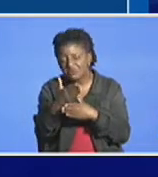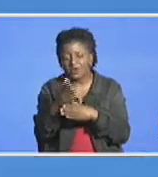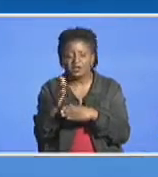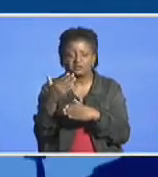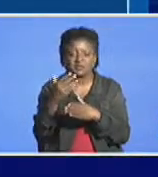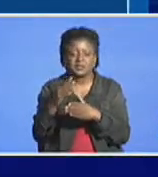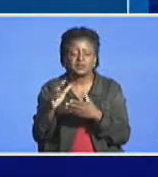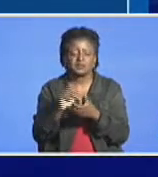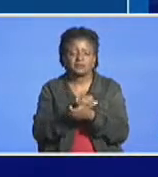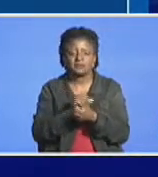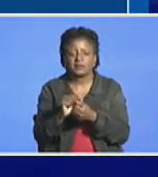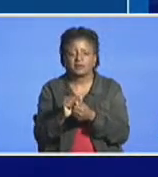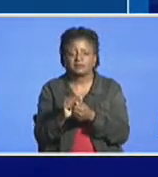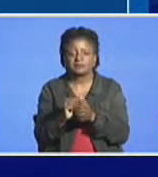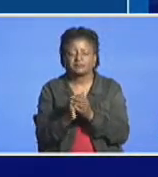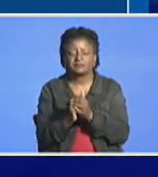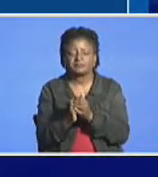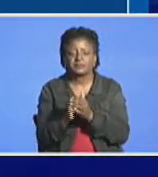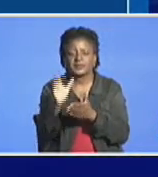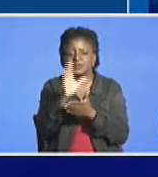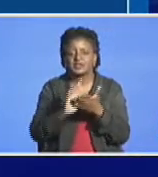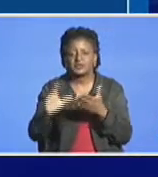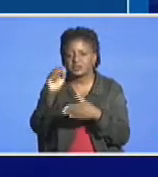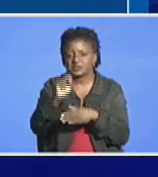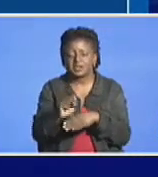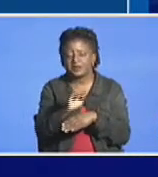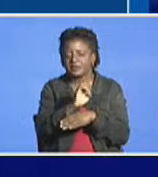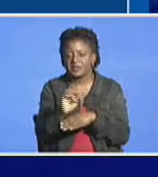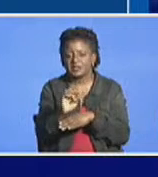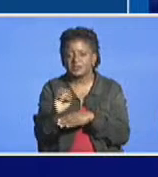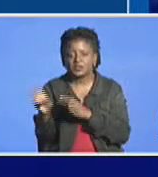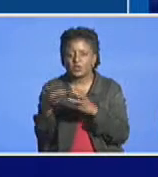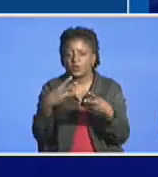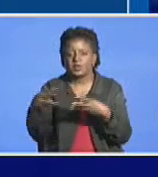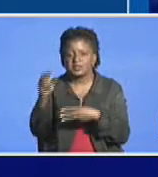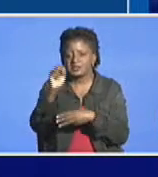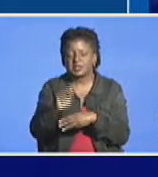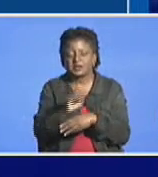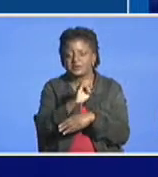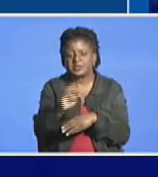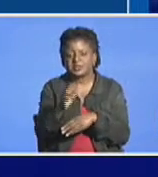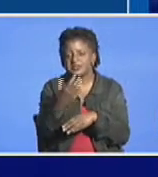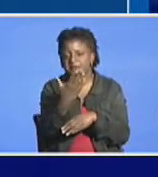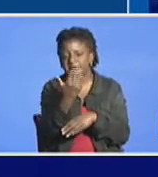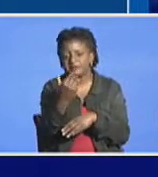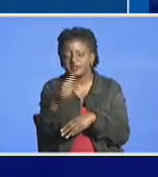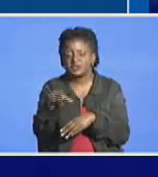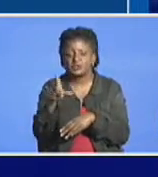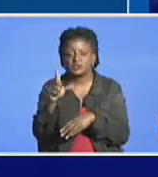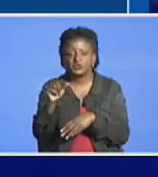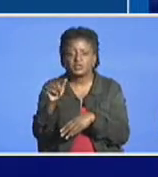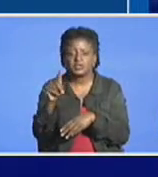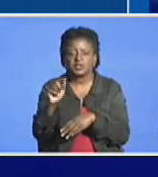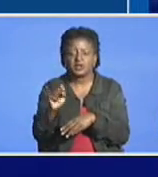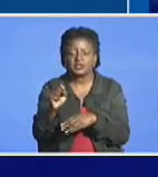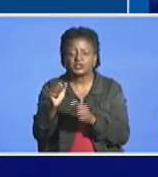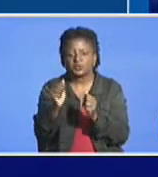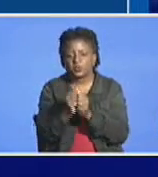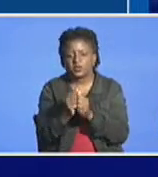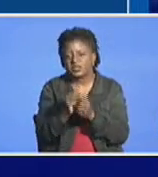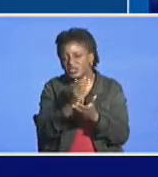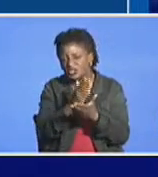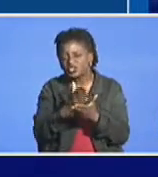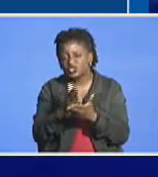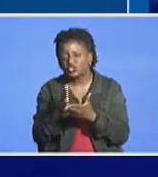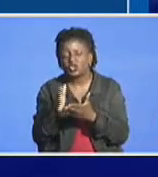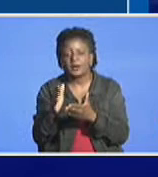at 9:08 in the central and southeastern parts of our country. The winds are going to be southeast 15 to 20 knots with choppy seas at 4 to 7 feet over the